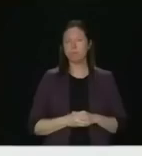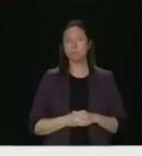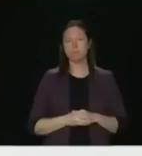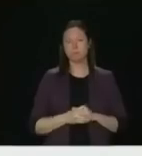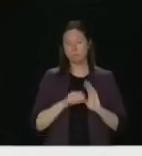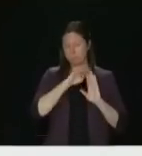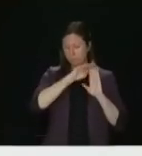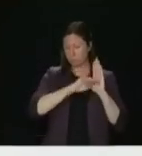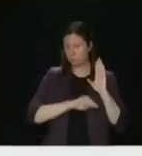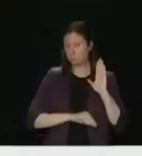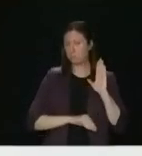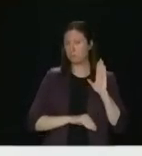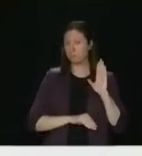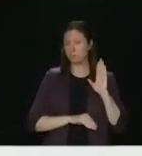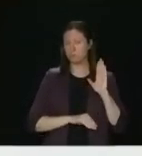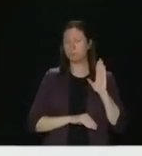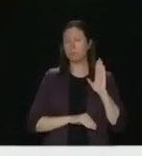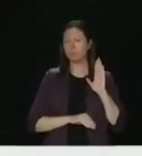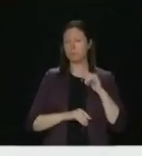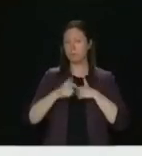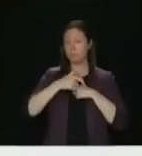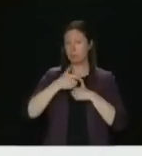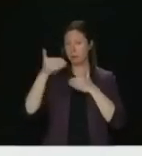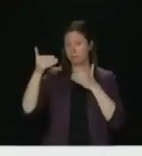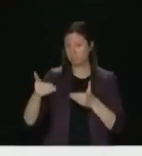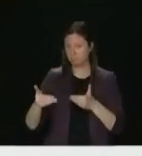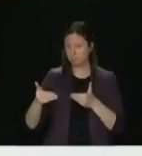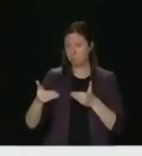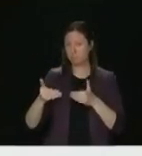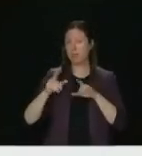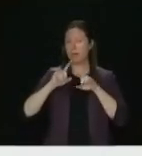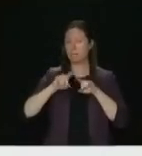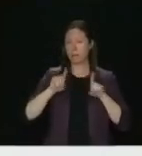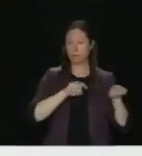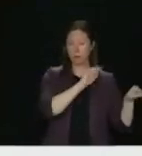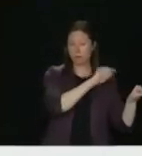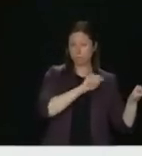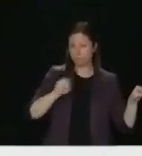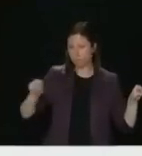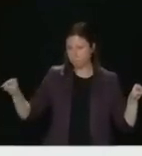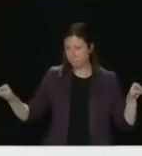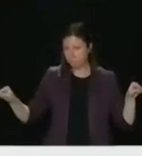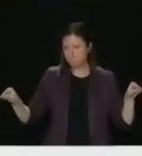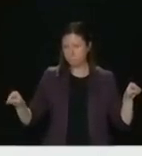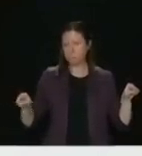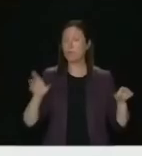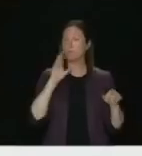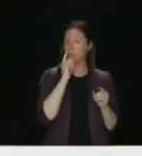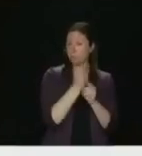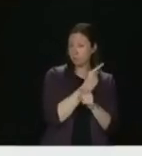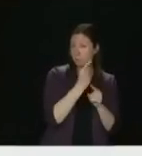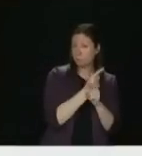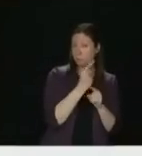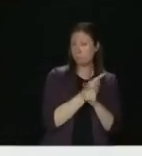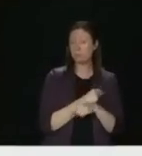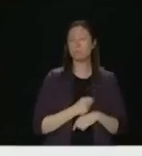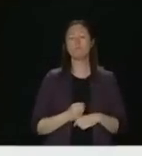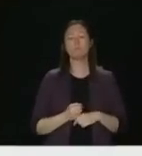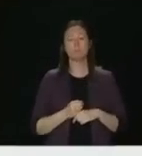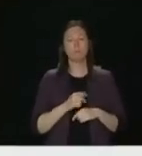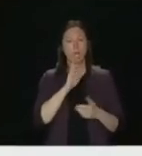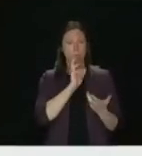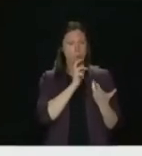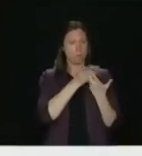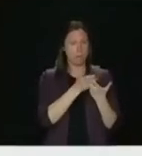These measures will be limited in time and geographically targeted. They will be reasonable, they will be